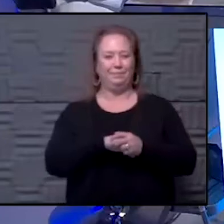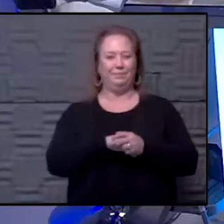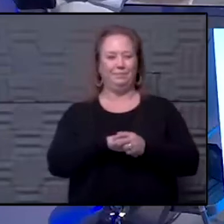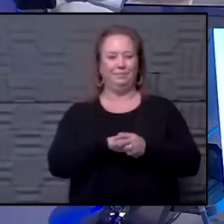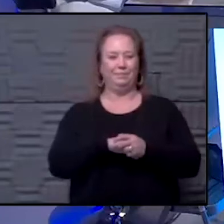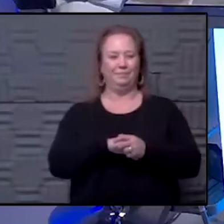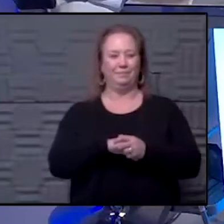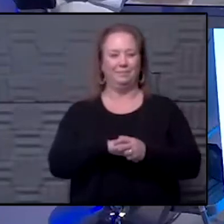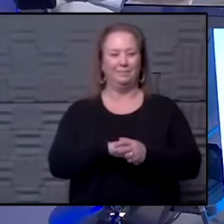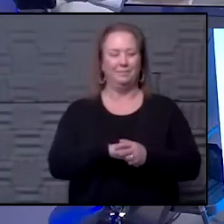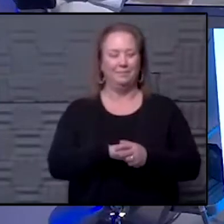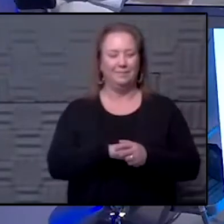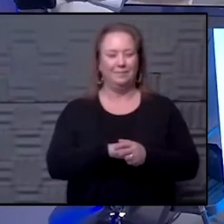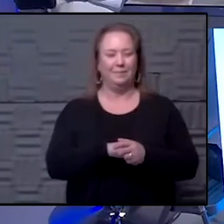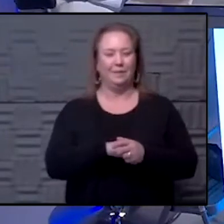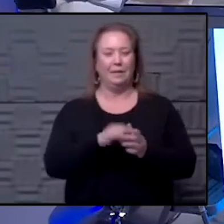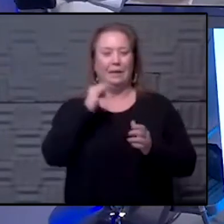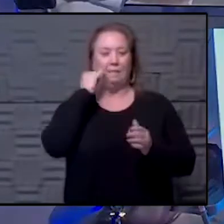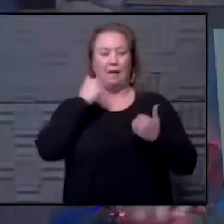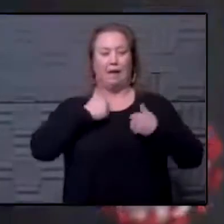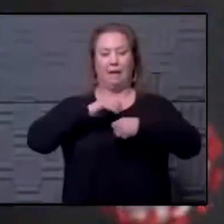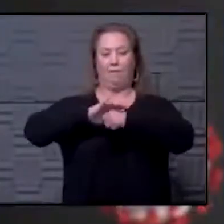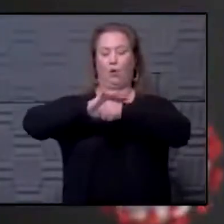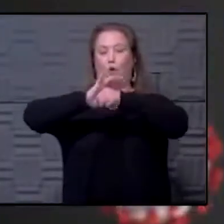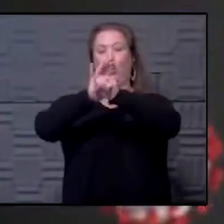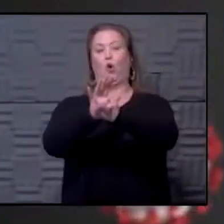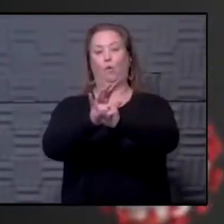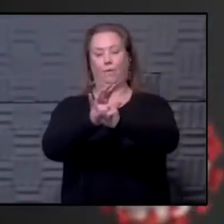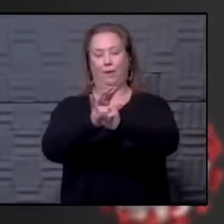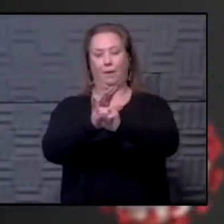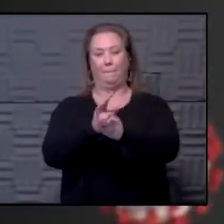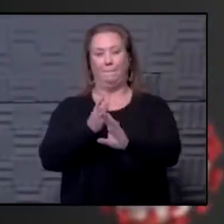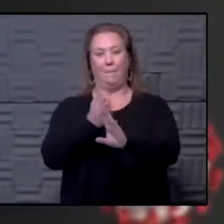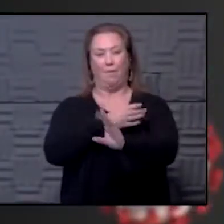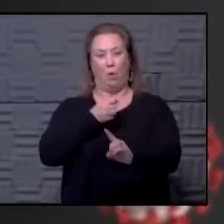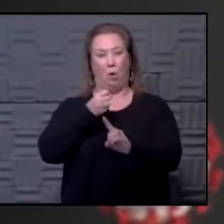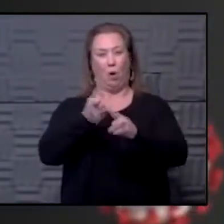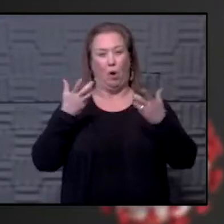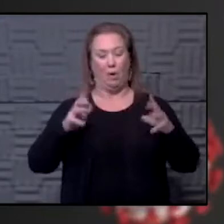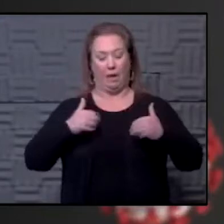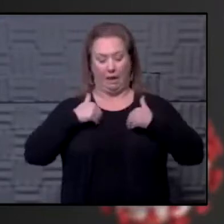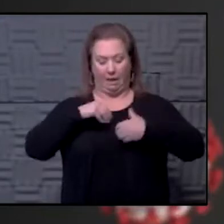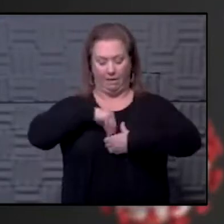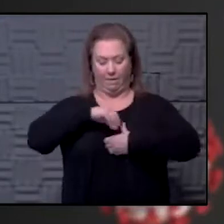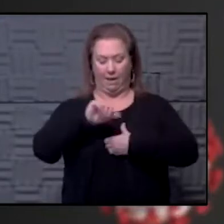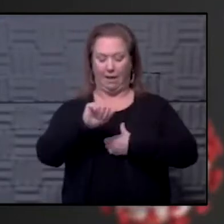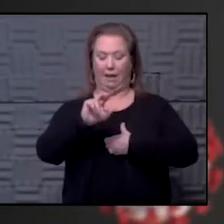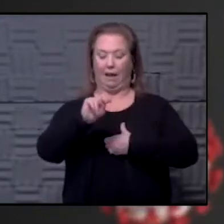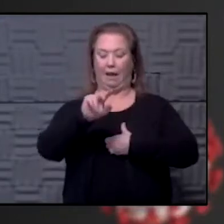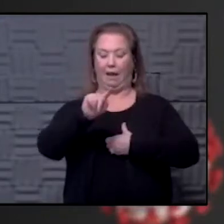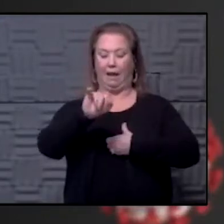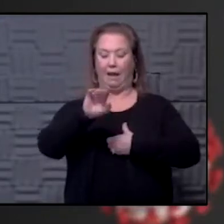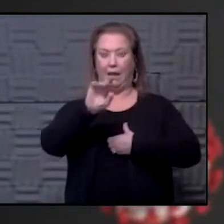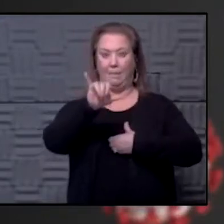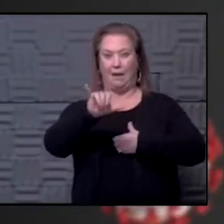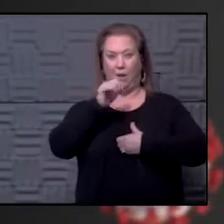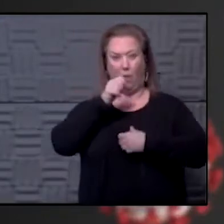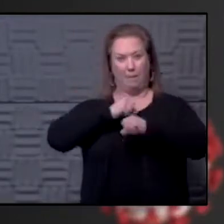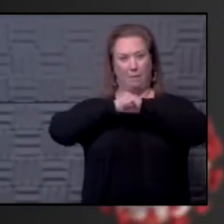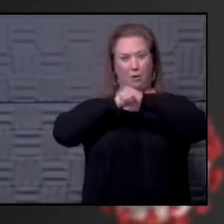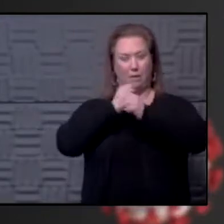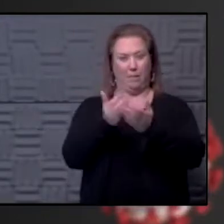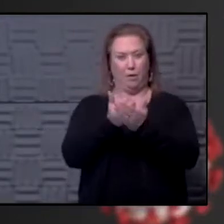band teacher. If I have COVID-19 before and have antibodies, will that protect me against the new virus